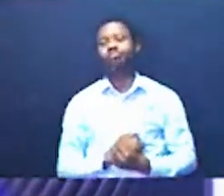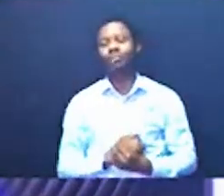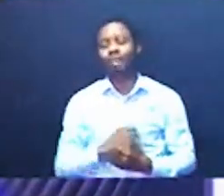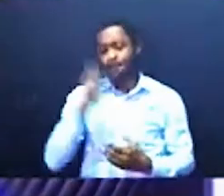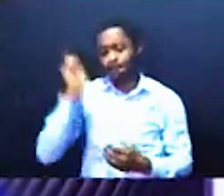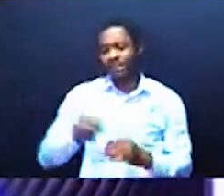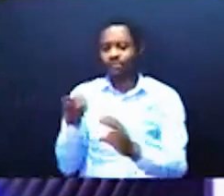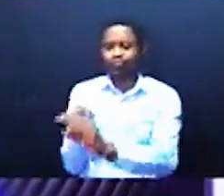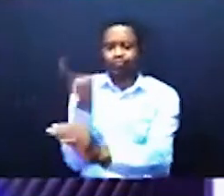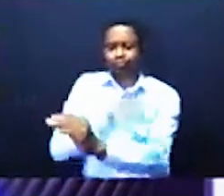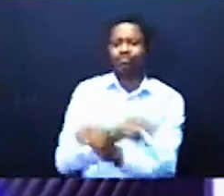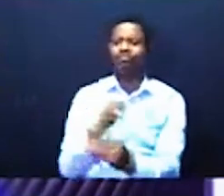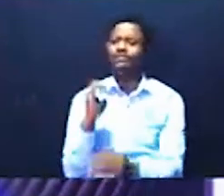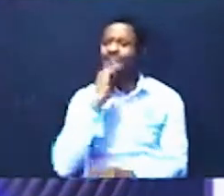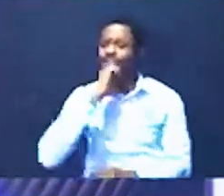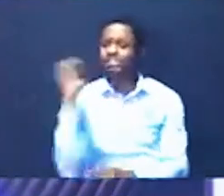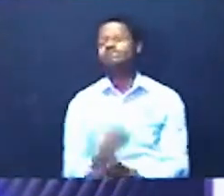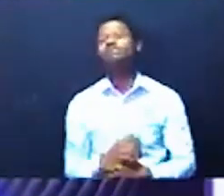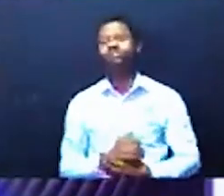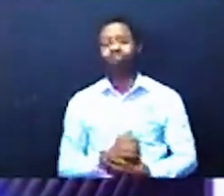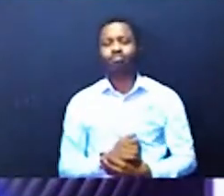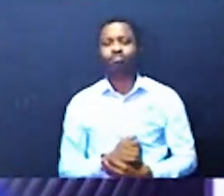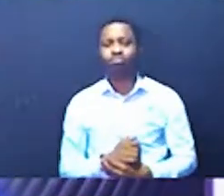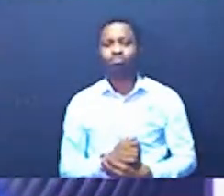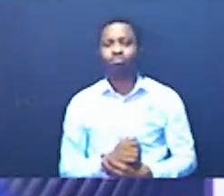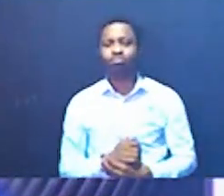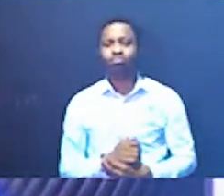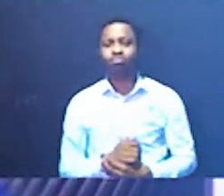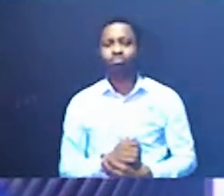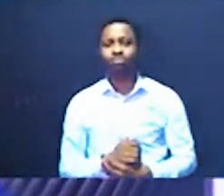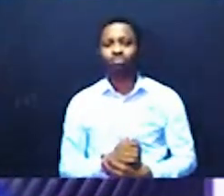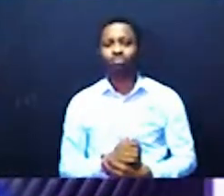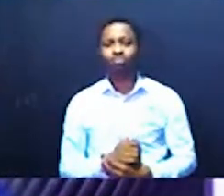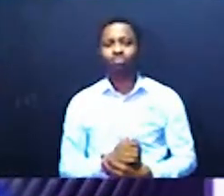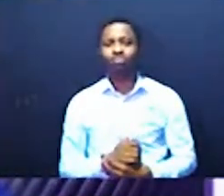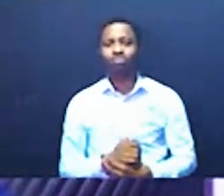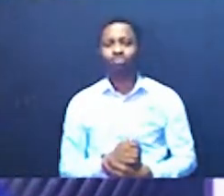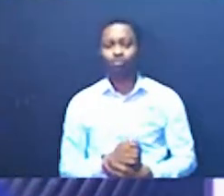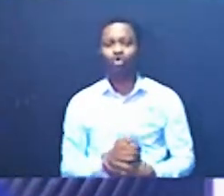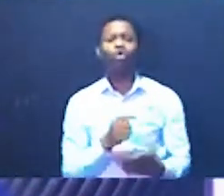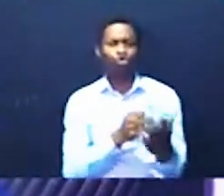Depart from iniquity. It is true that that man took